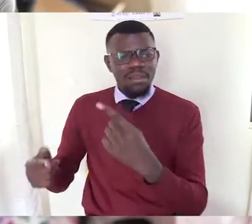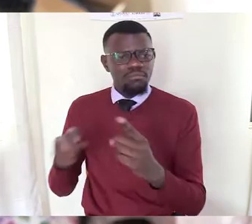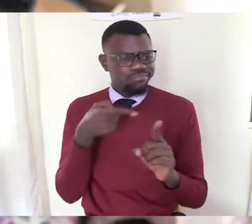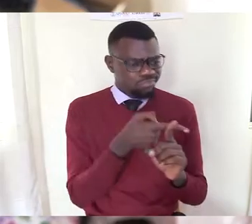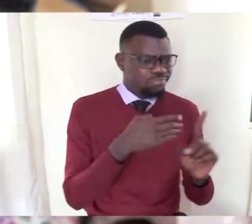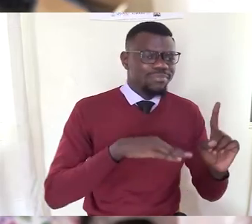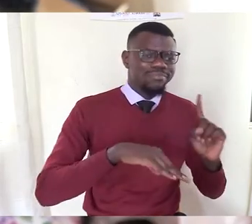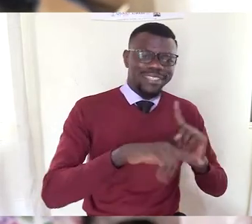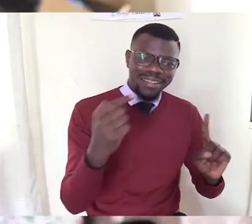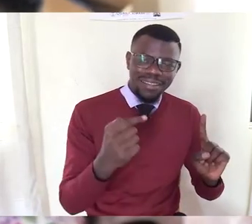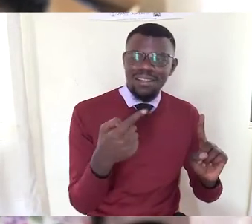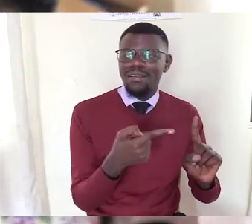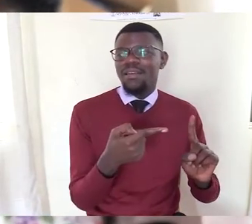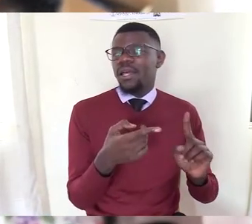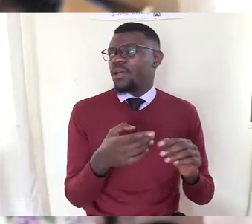Lucy passed on